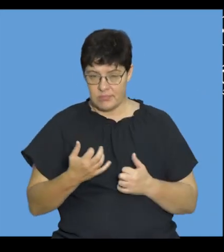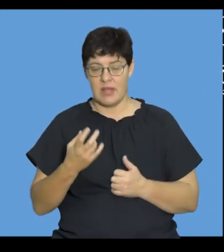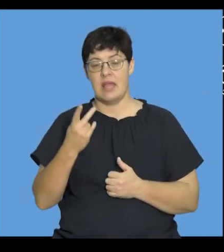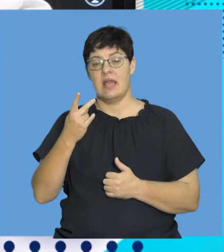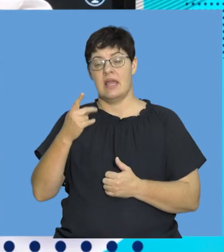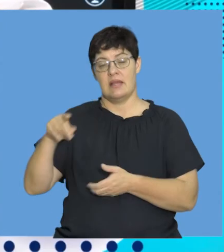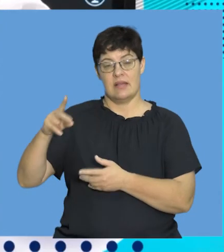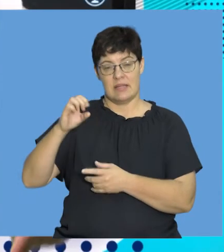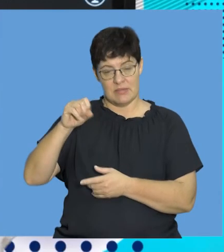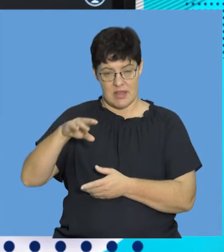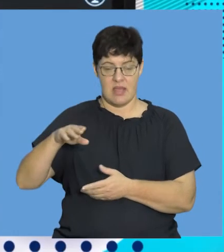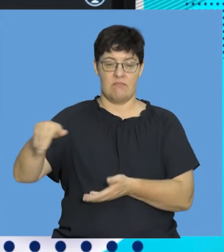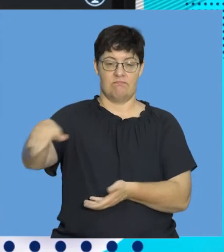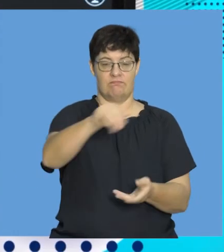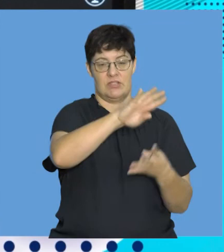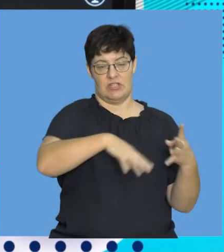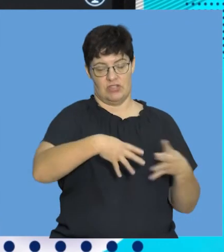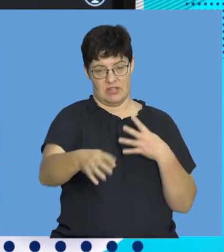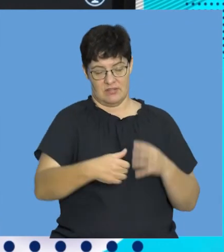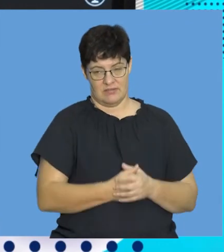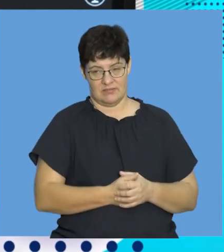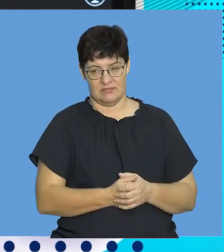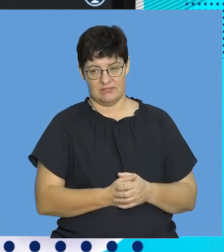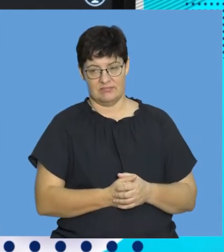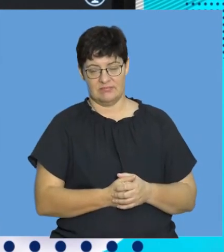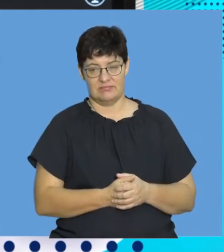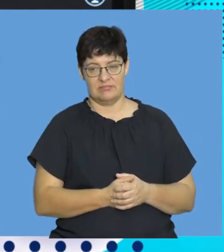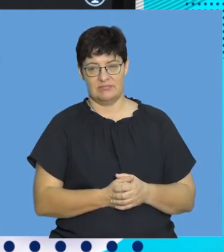schedule. Okay, this means therefore, guys,